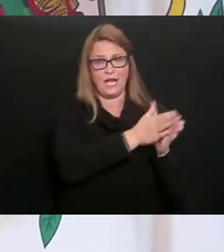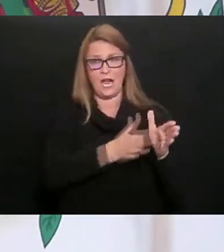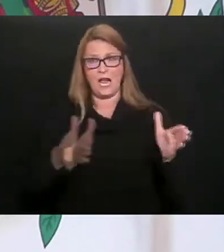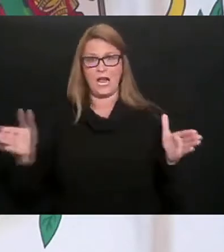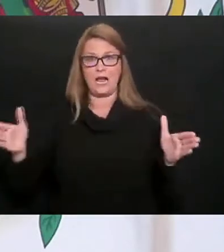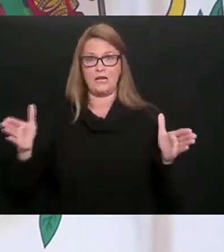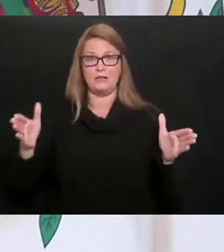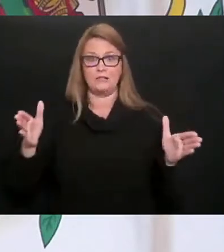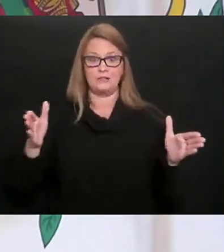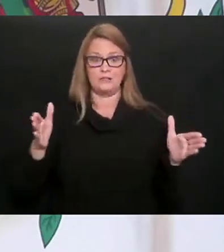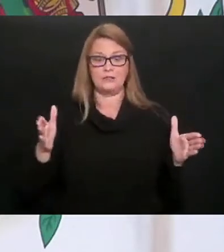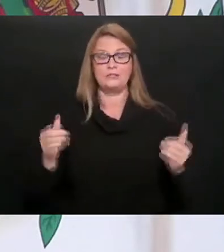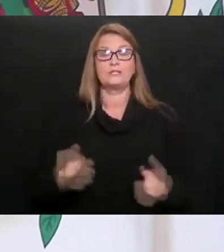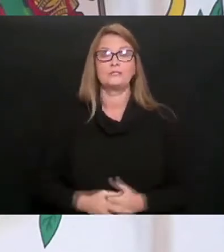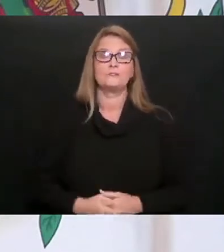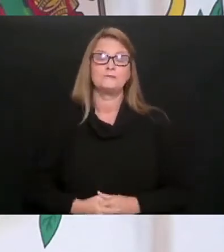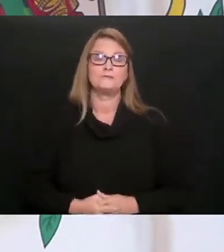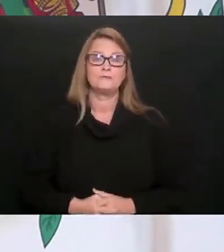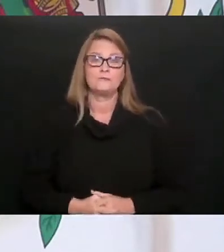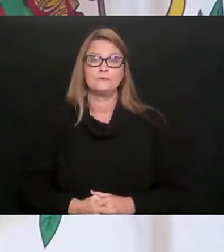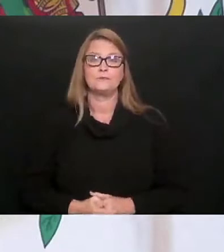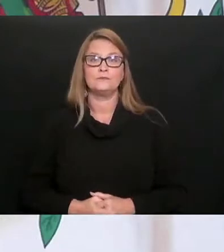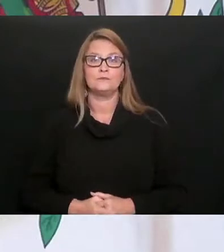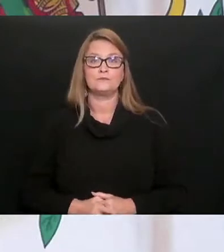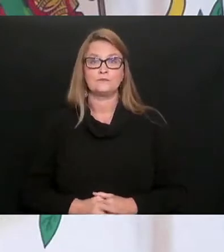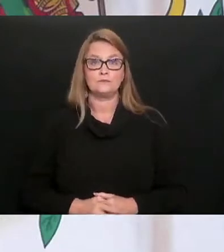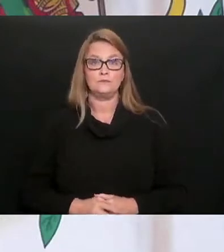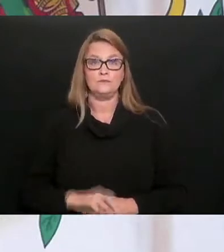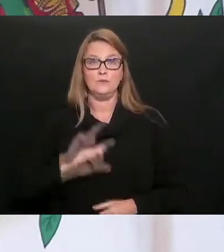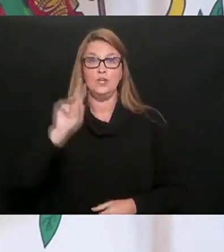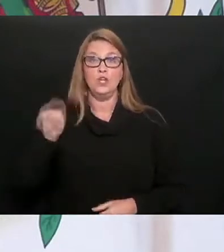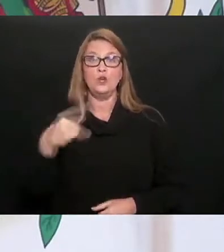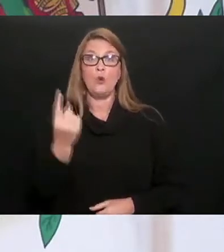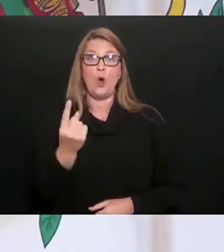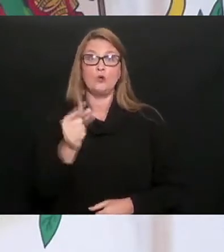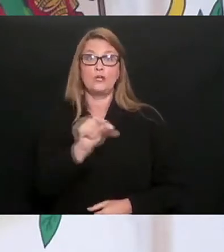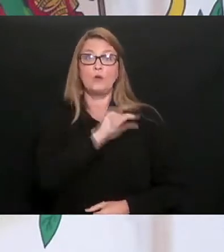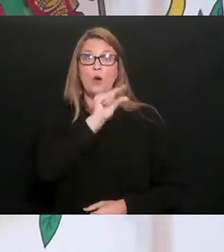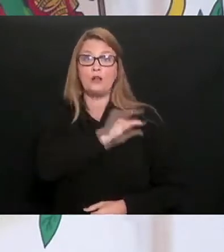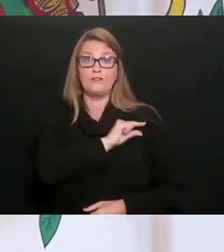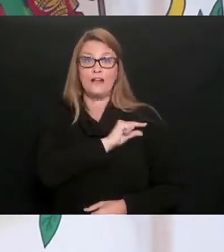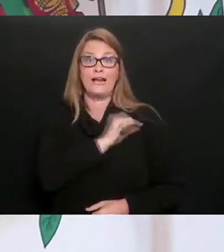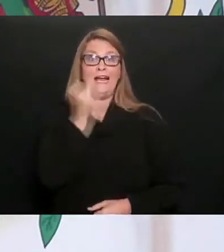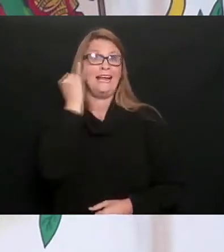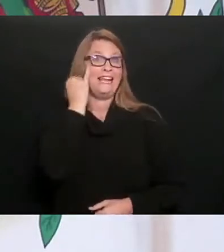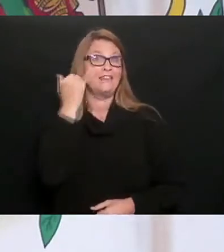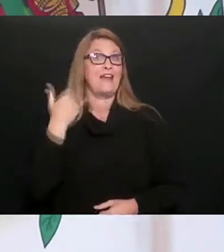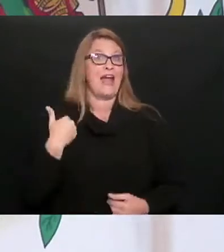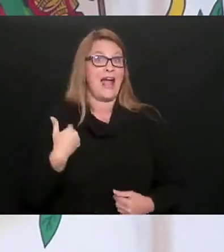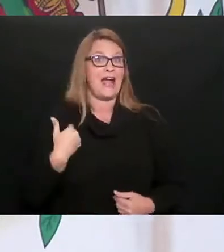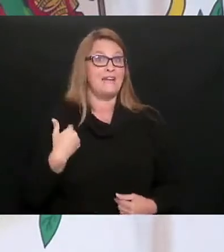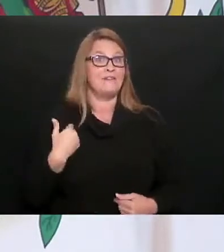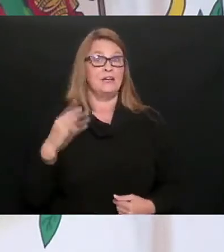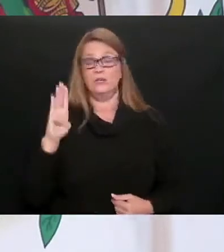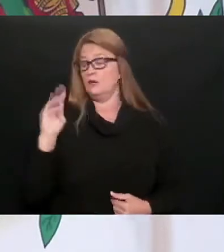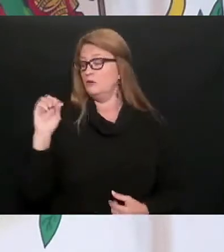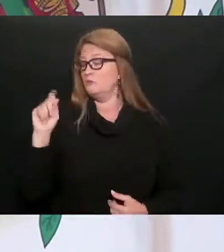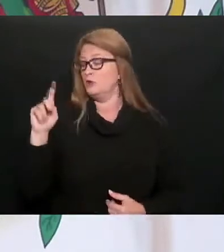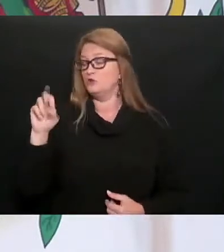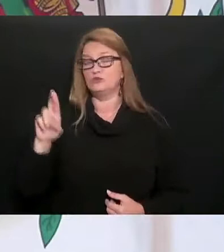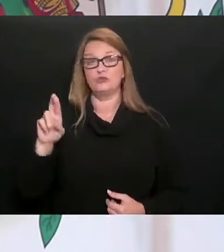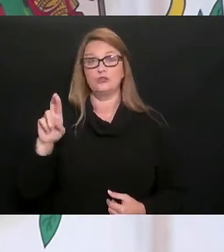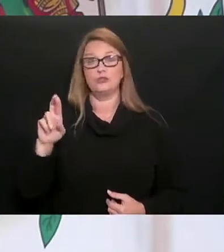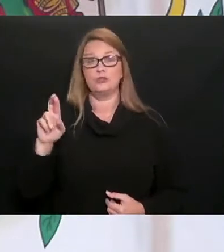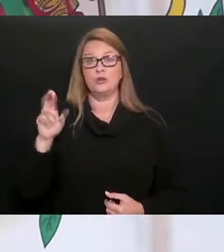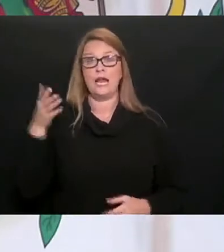Babydog 3 that we're out there. You only qualify if you get your booster dose after December